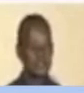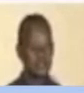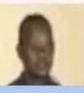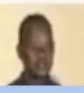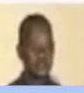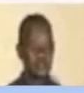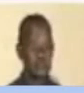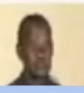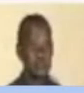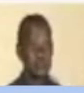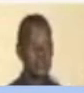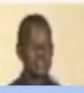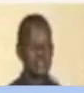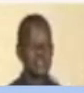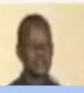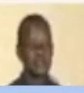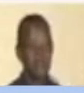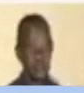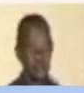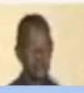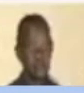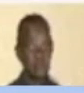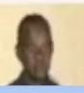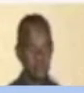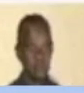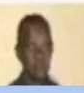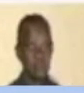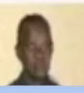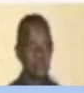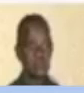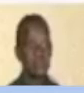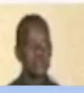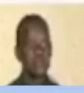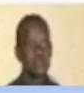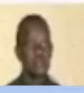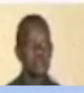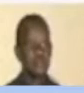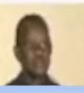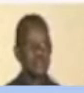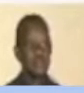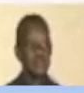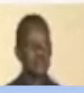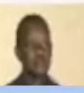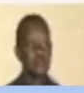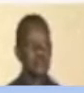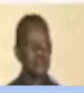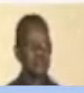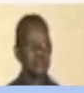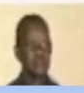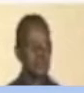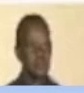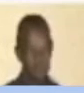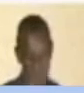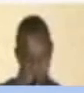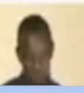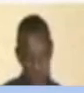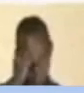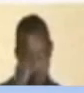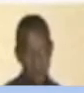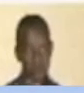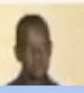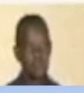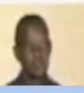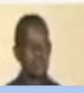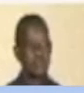all of a sudden, you had to adapt new ways of learning, new ways of interacting with